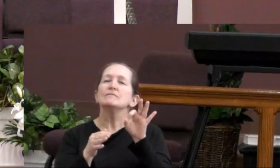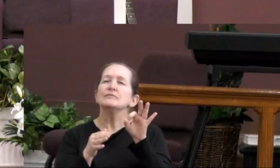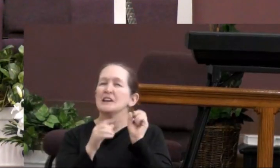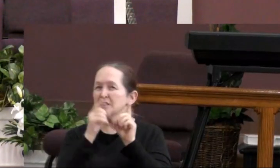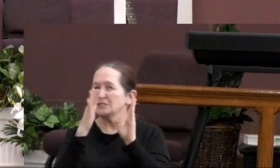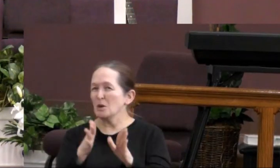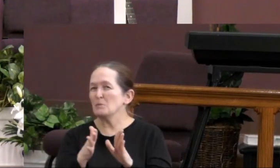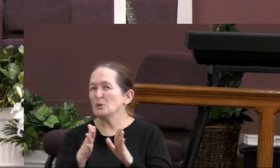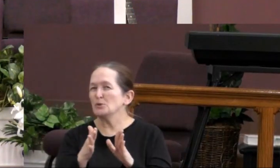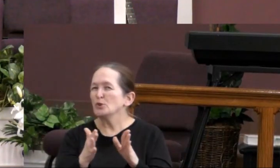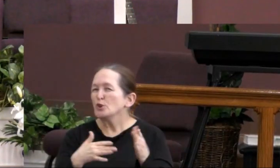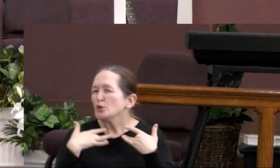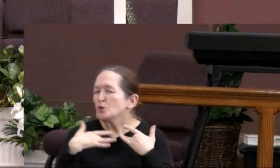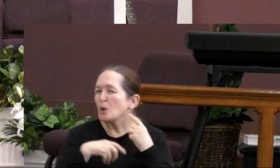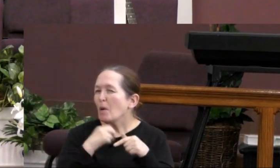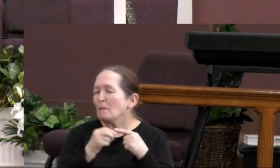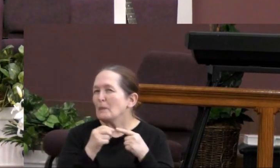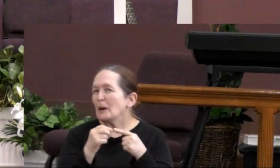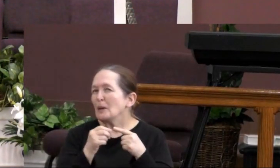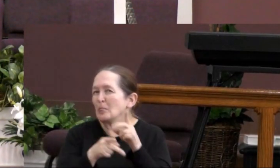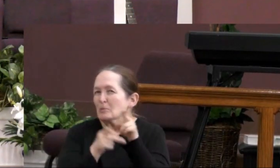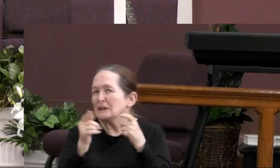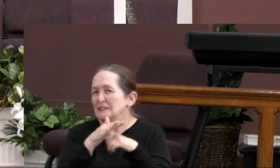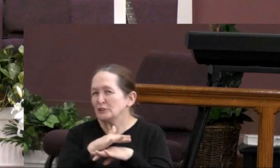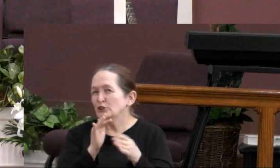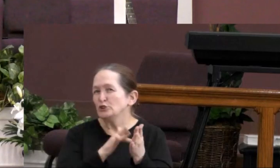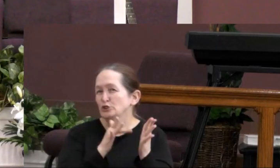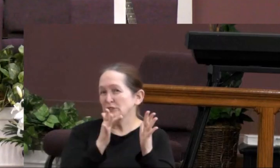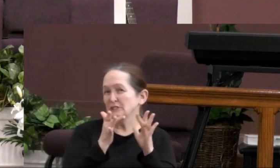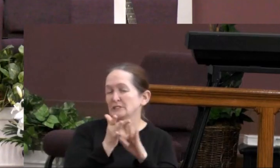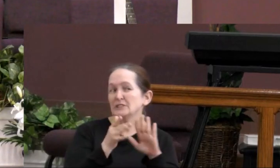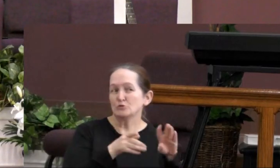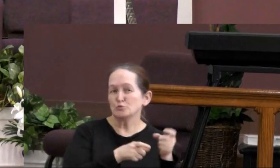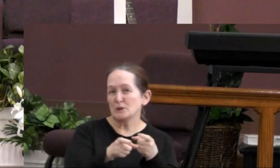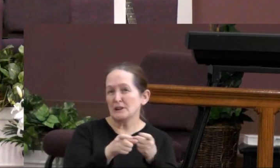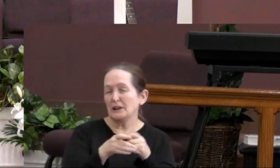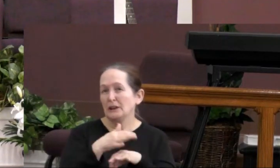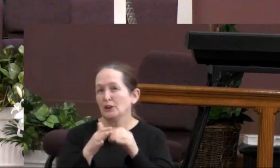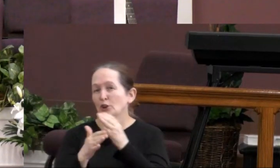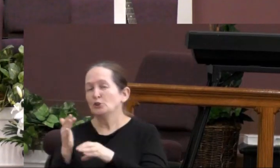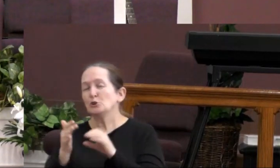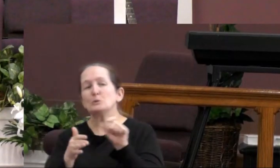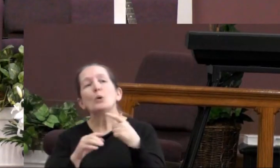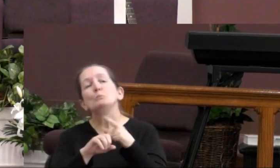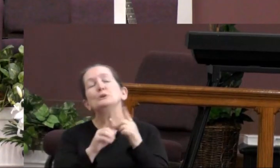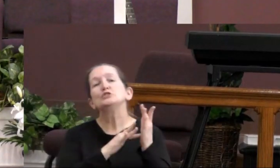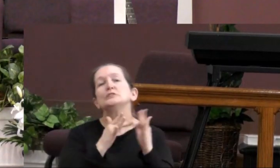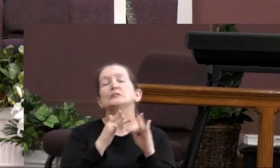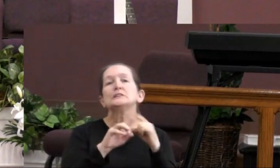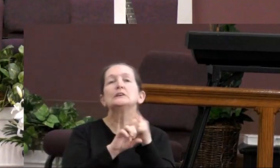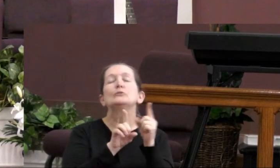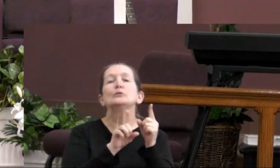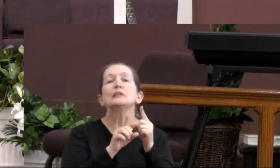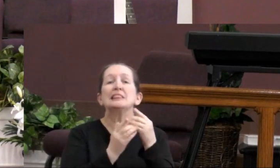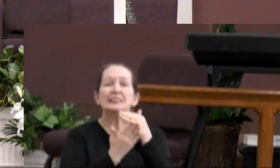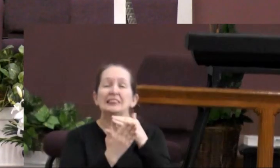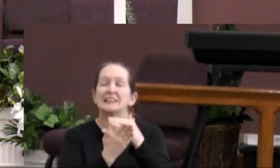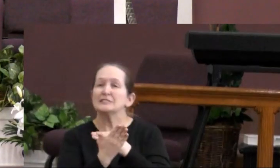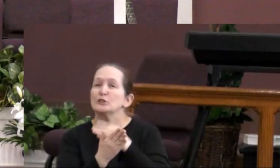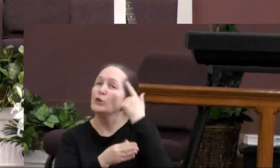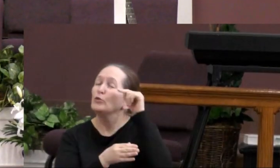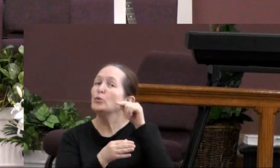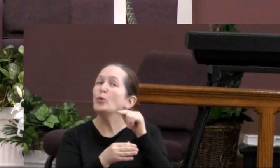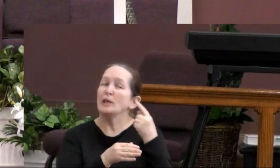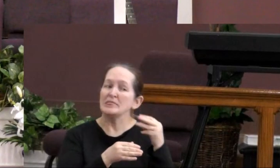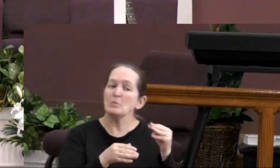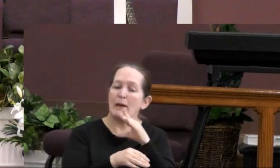their position in Jesus' reign in chapter 10. But he had a different lesson for them and for